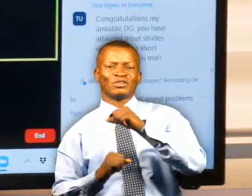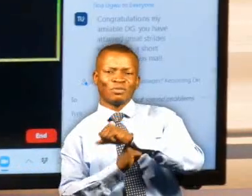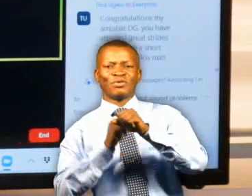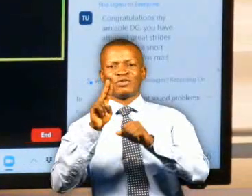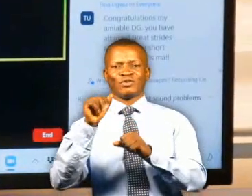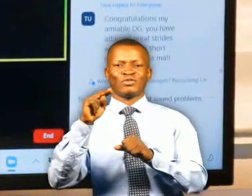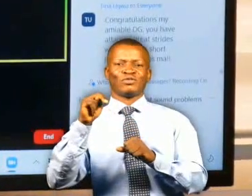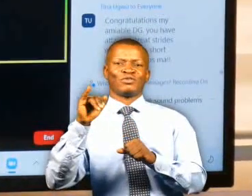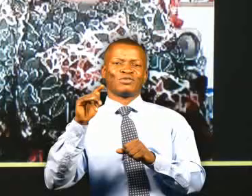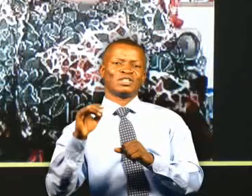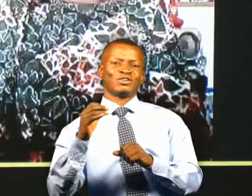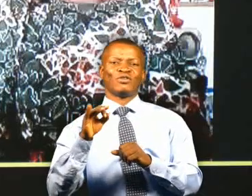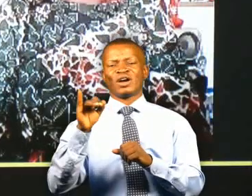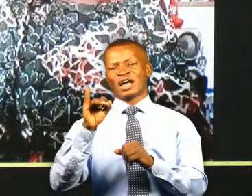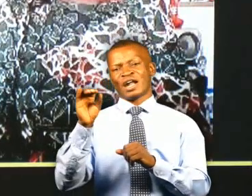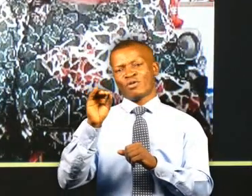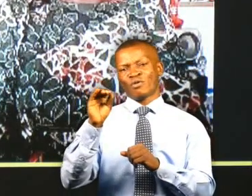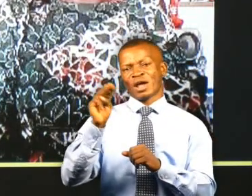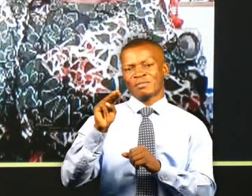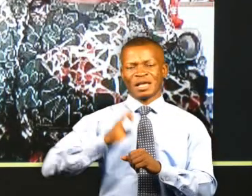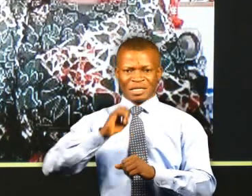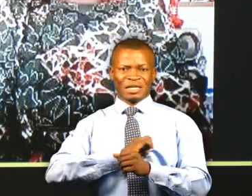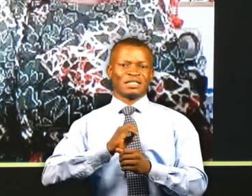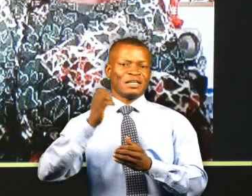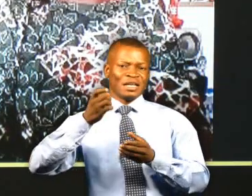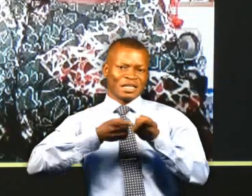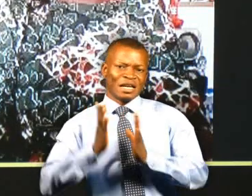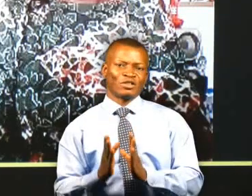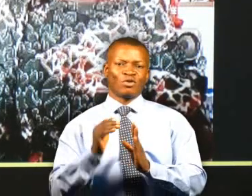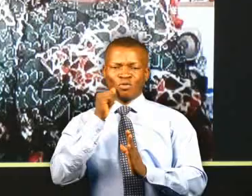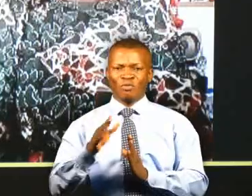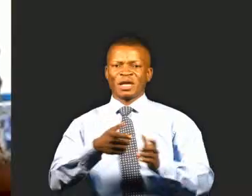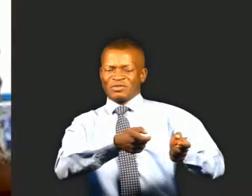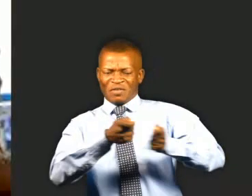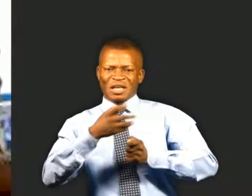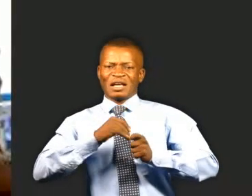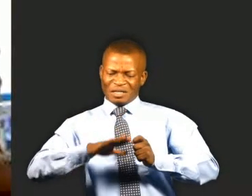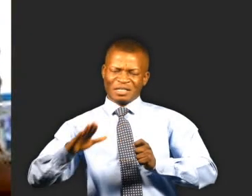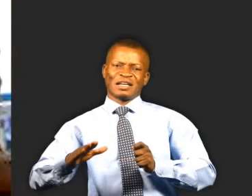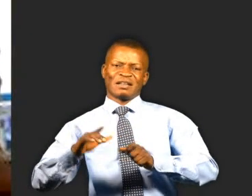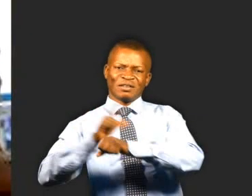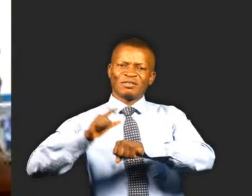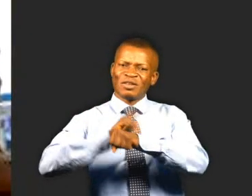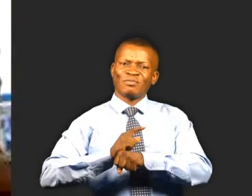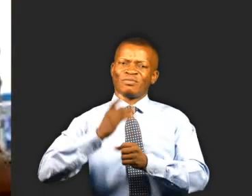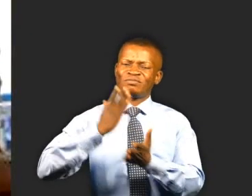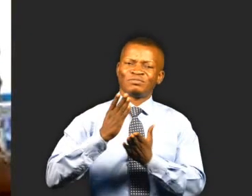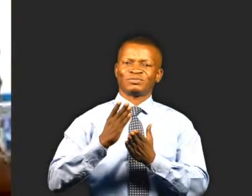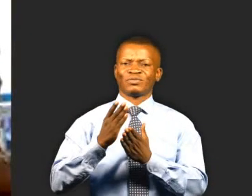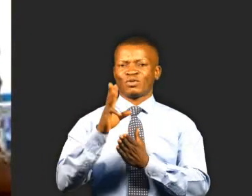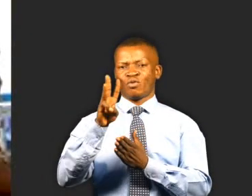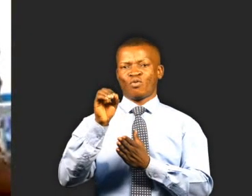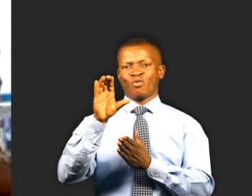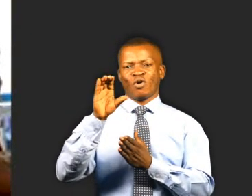Support Unit, IOM, Imabong Senusi, Executive Director, Women Trafficking and Child Labor Eradication